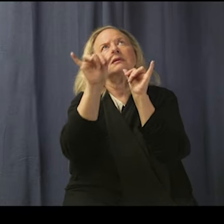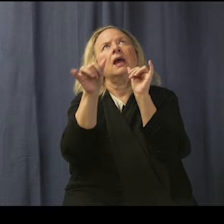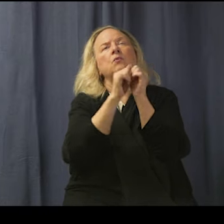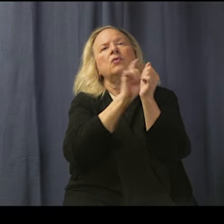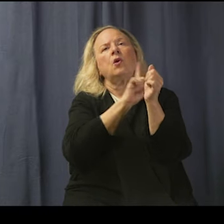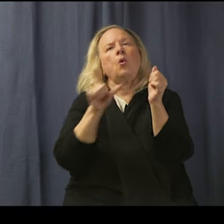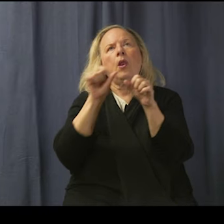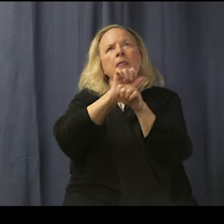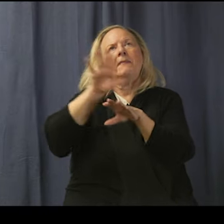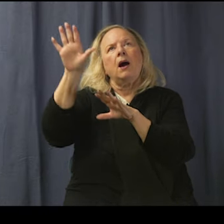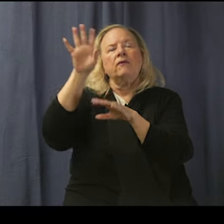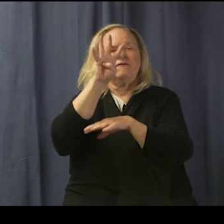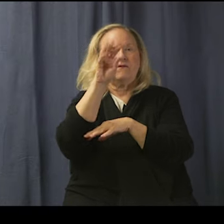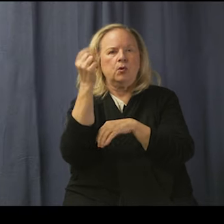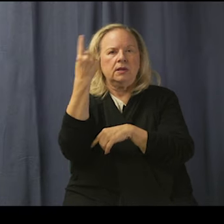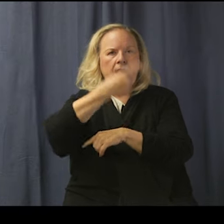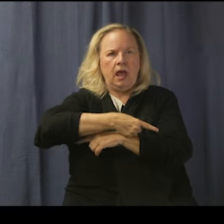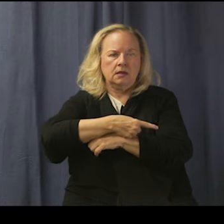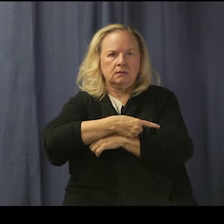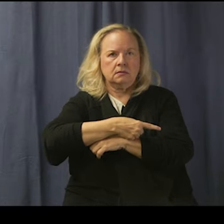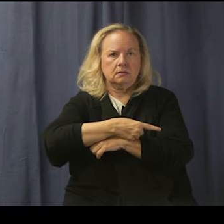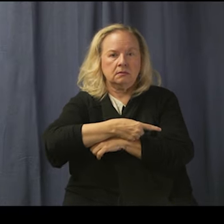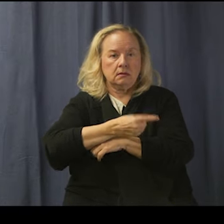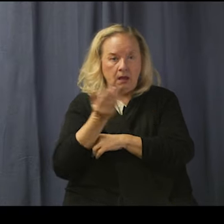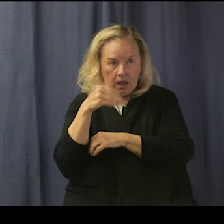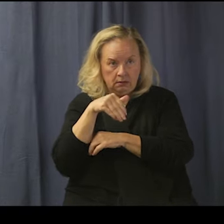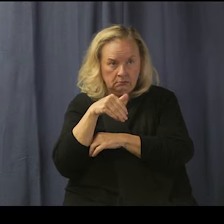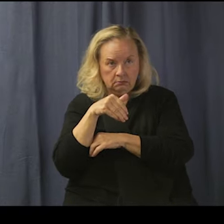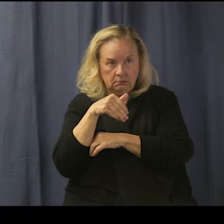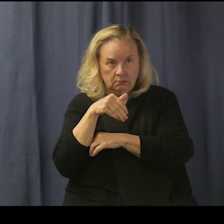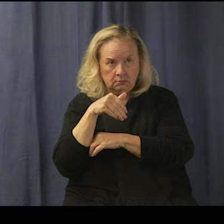40 days, and then what else? Did he do it again?